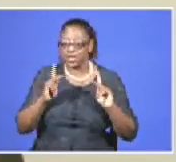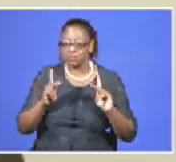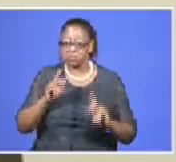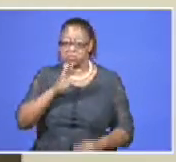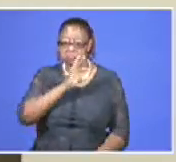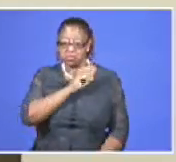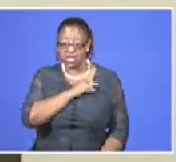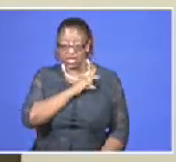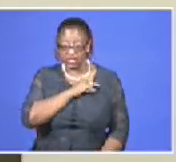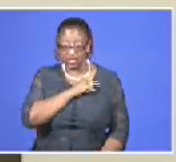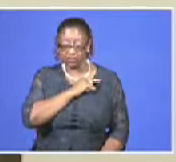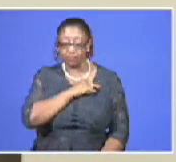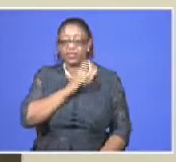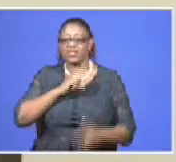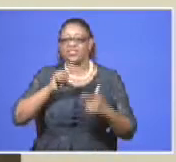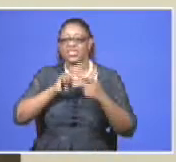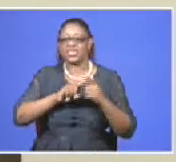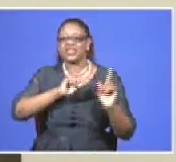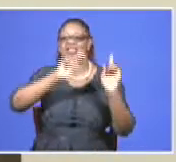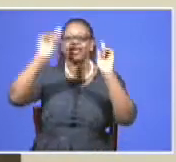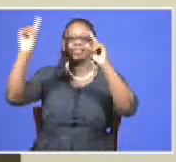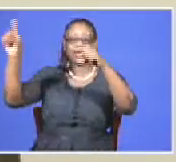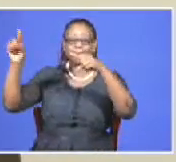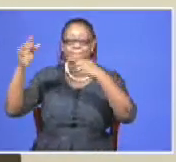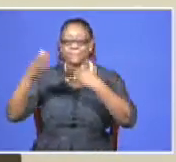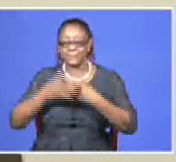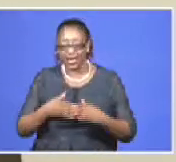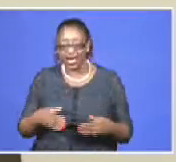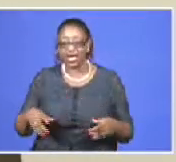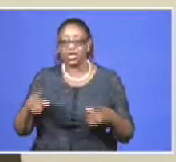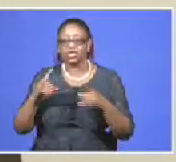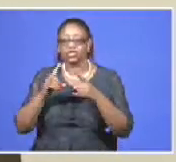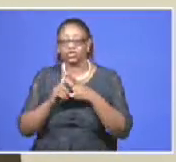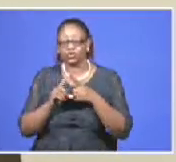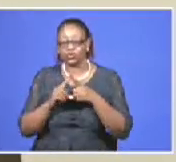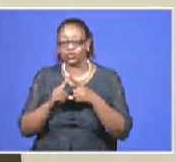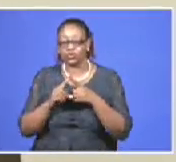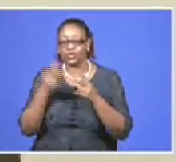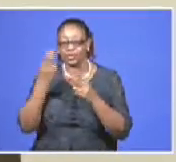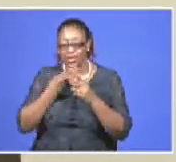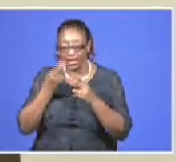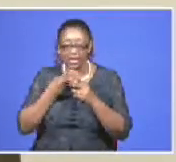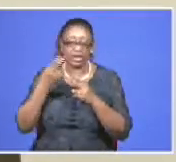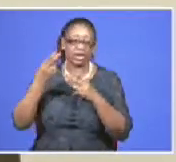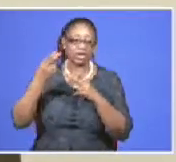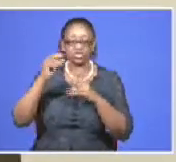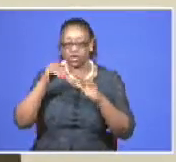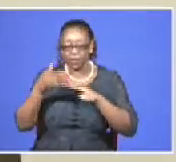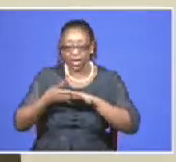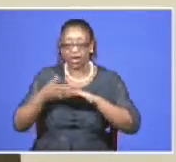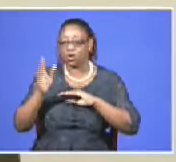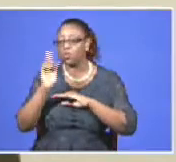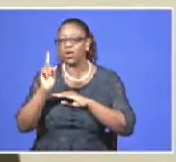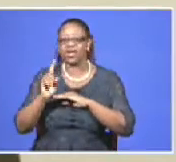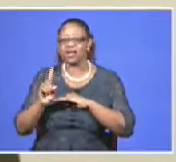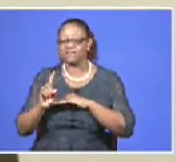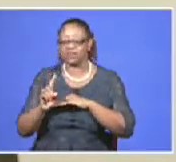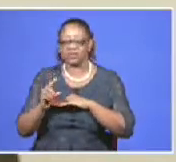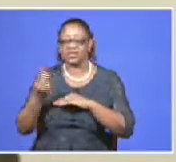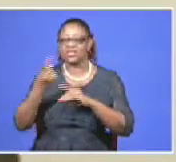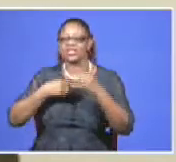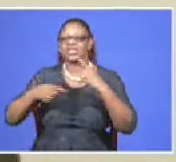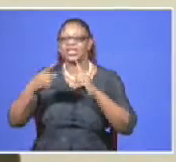way, they are repatriated by the national flag carrier from the island upon